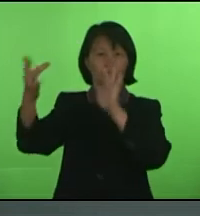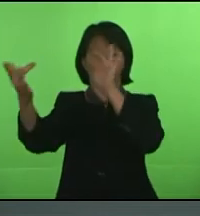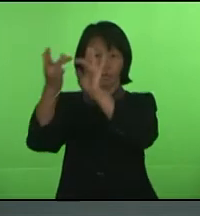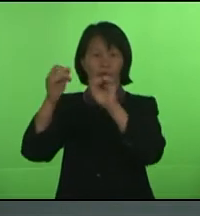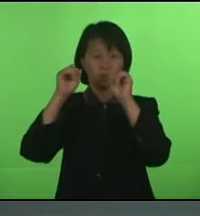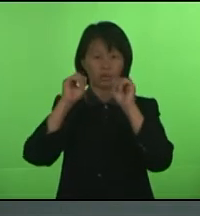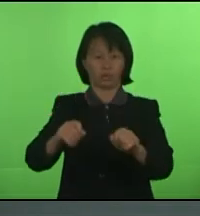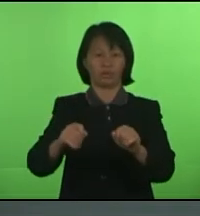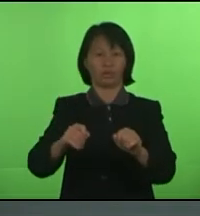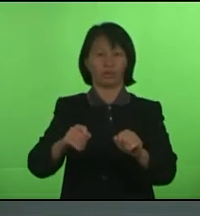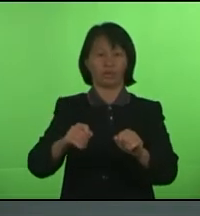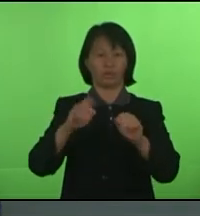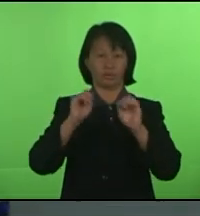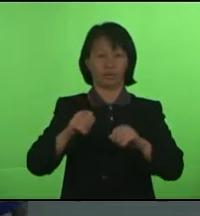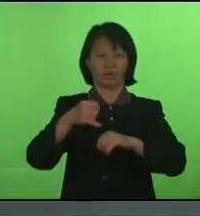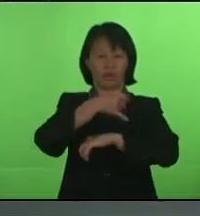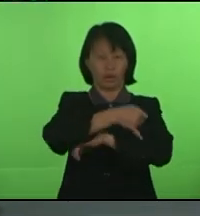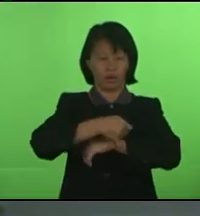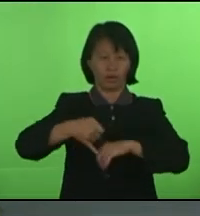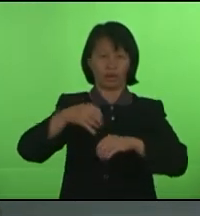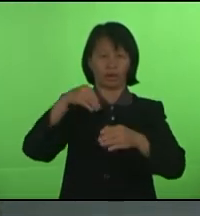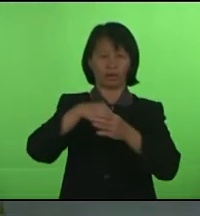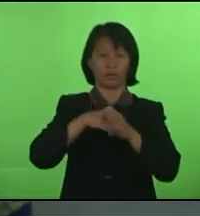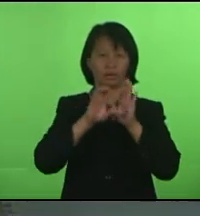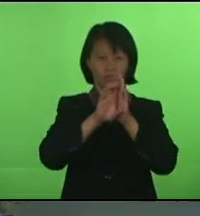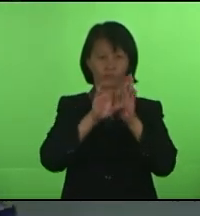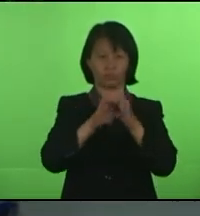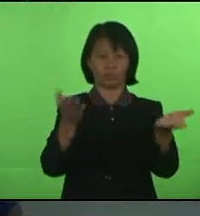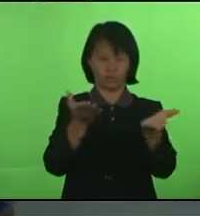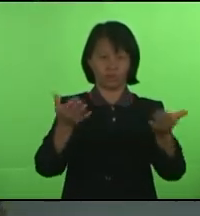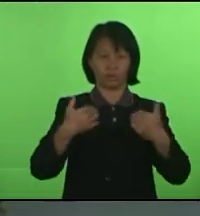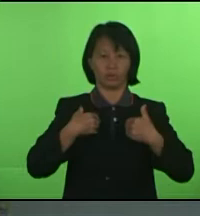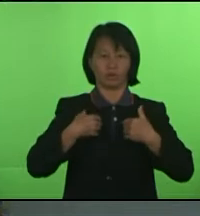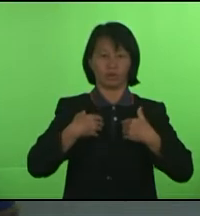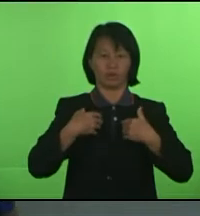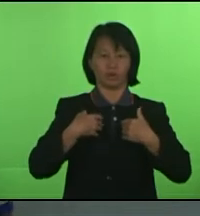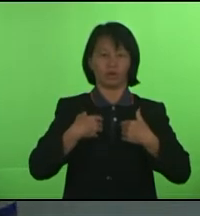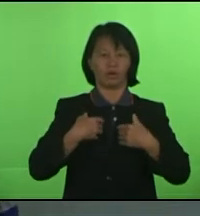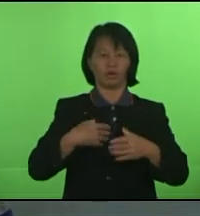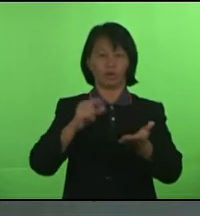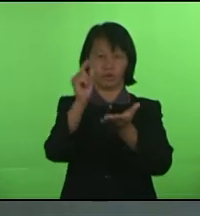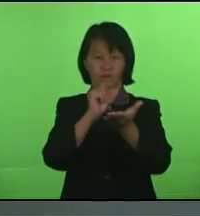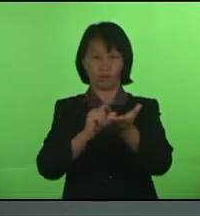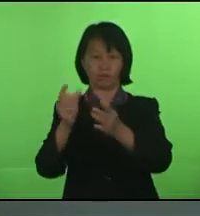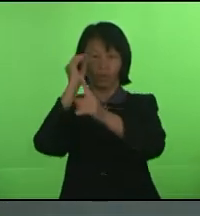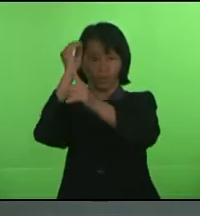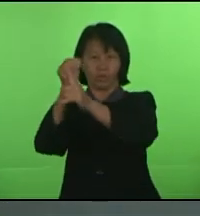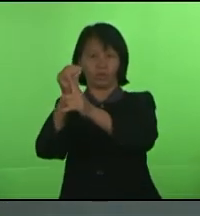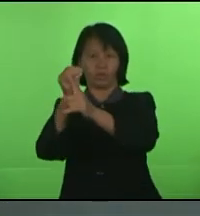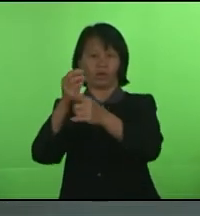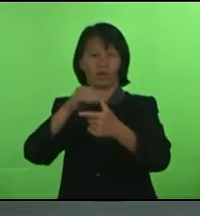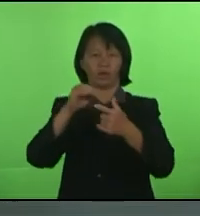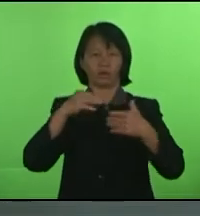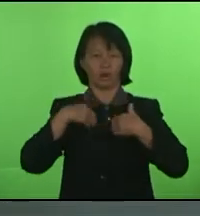a hyperlink? It can be displayed as an underlined text, as in example given here, graphical object